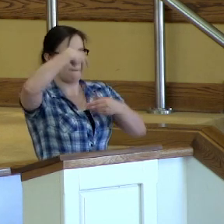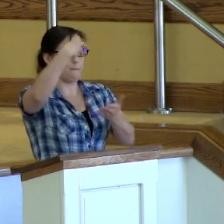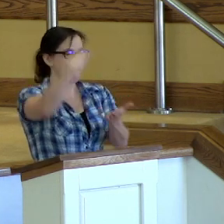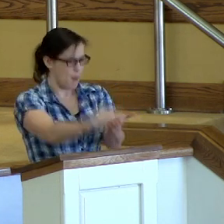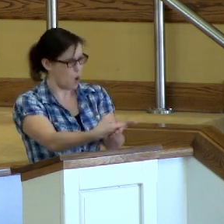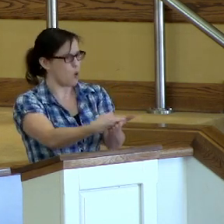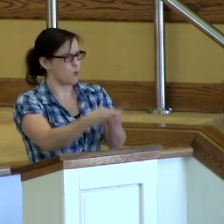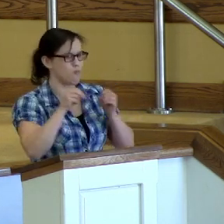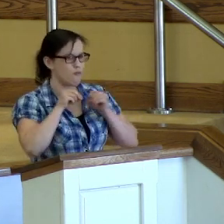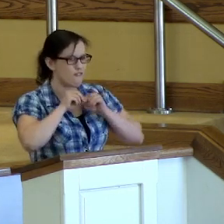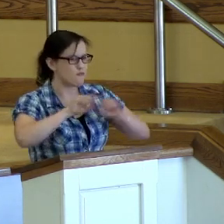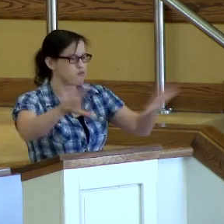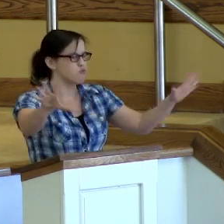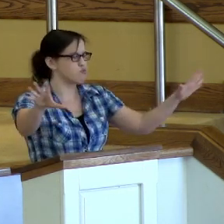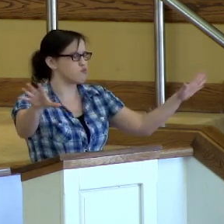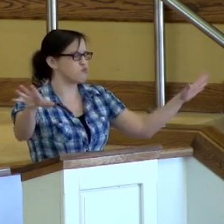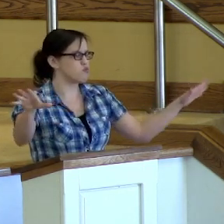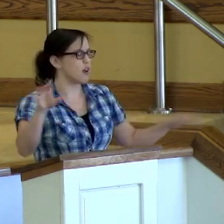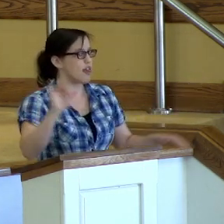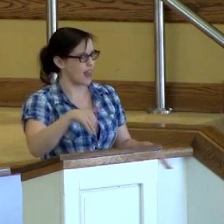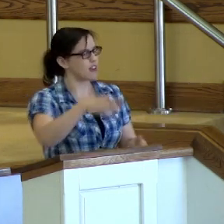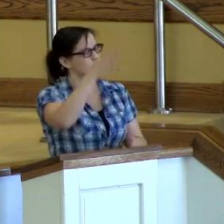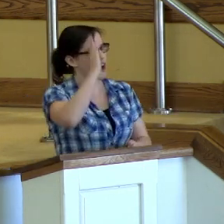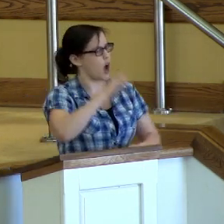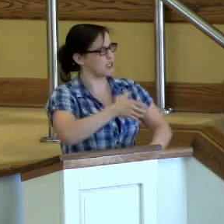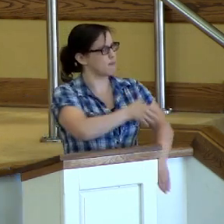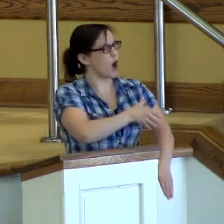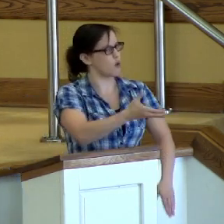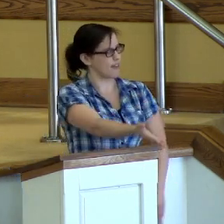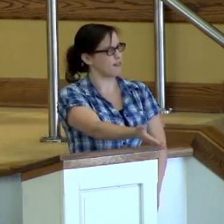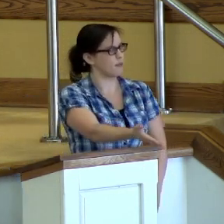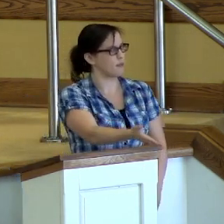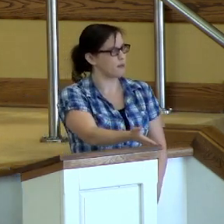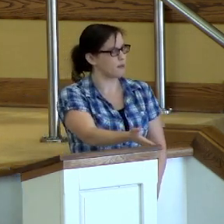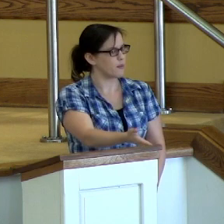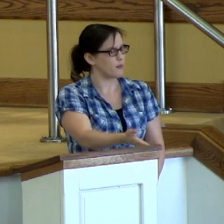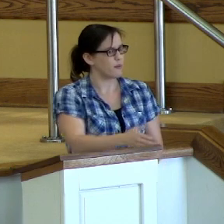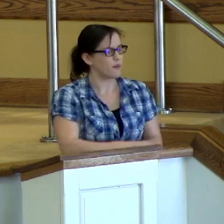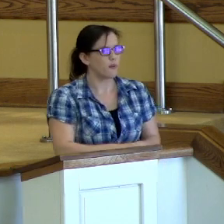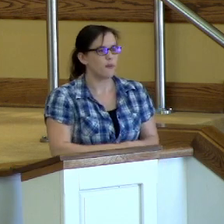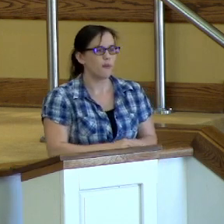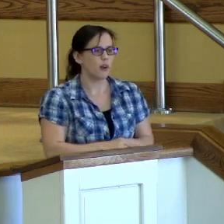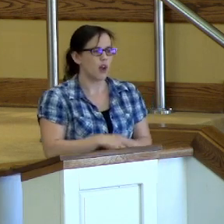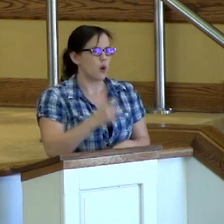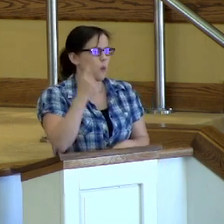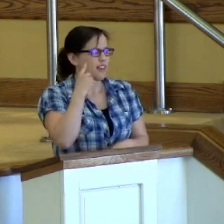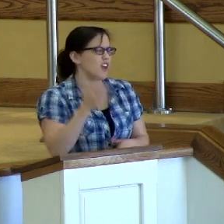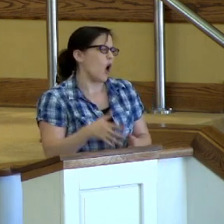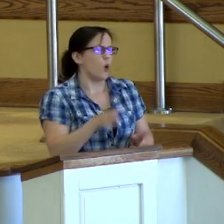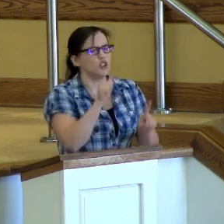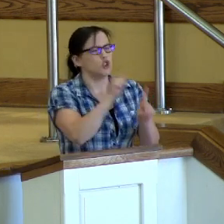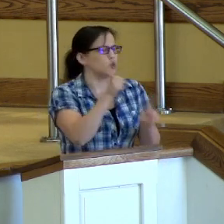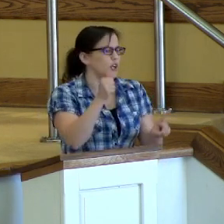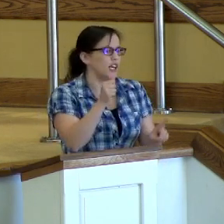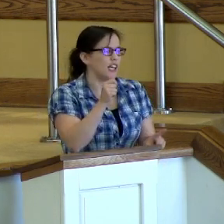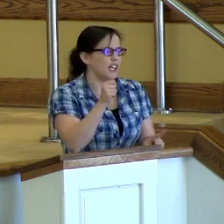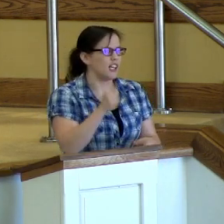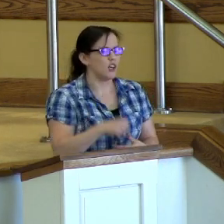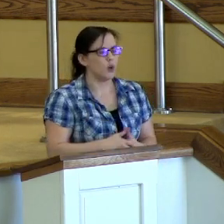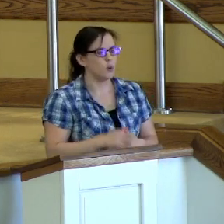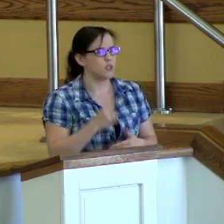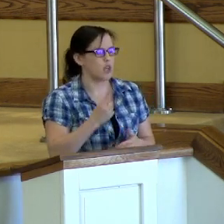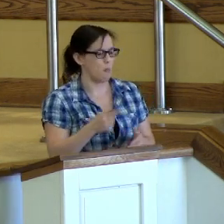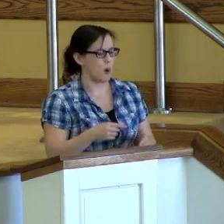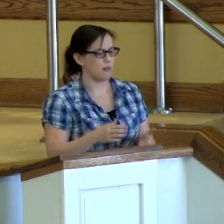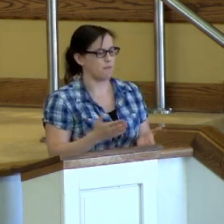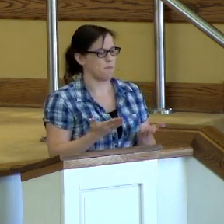the impossible. We think, nah, where's the wire? Where's the tricks? Where's all this stuff?